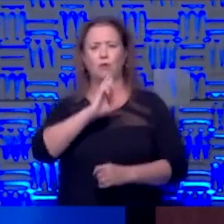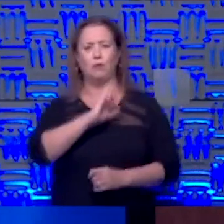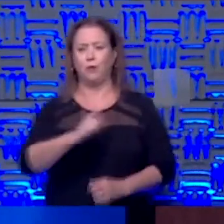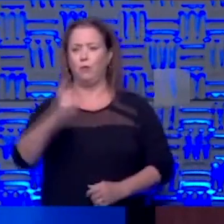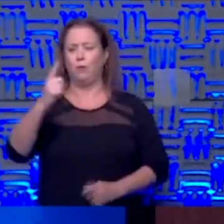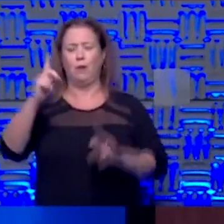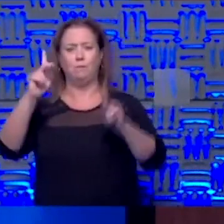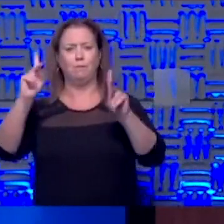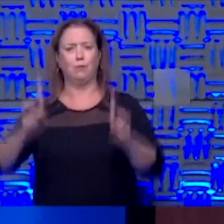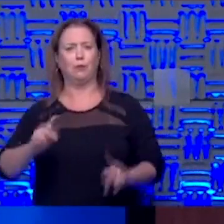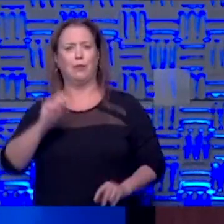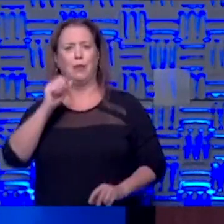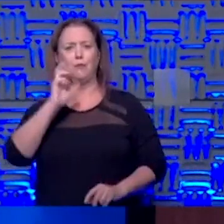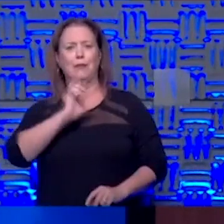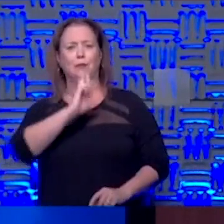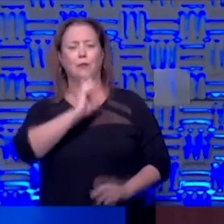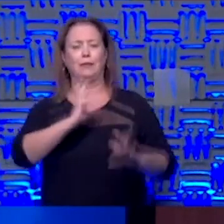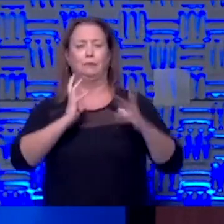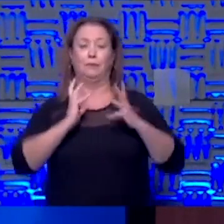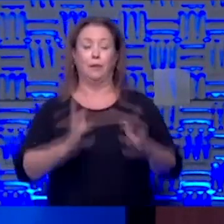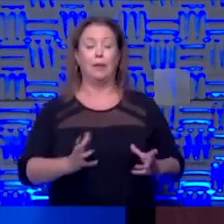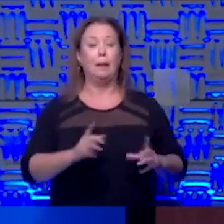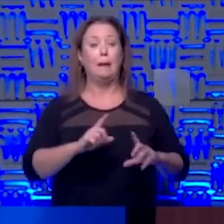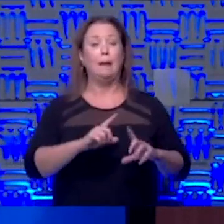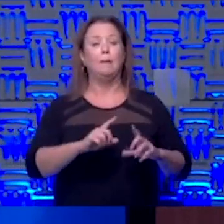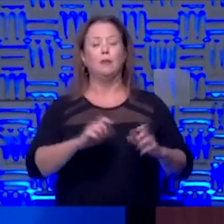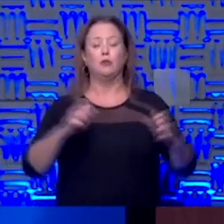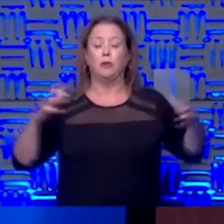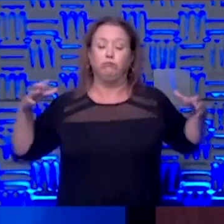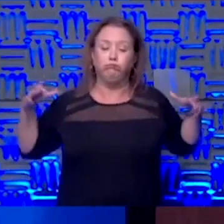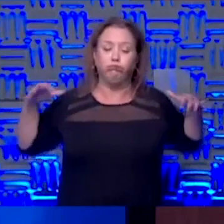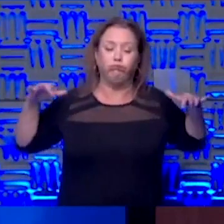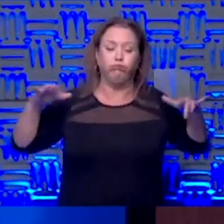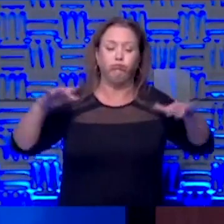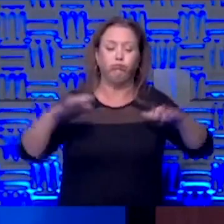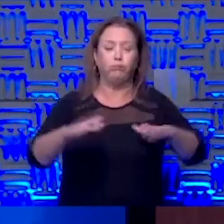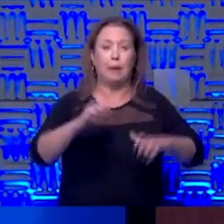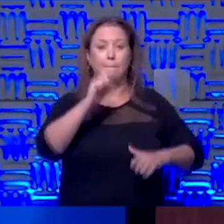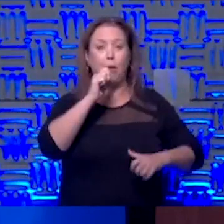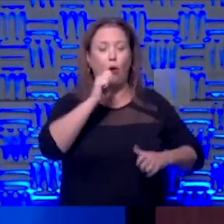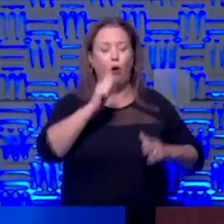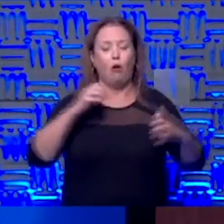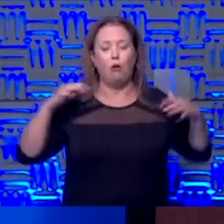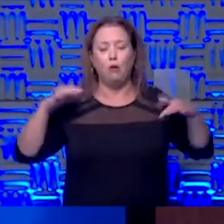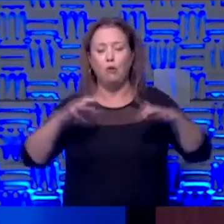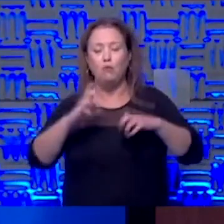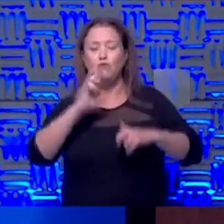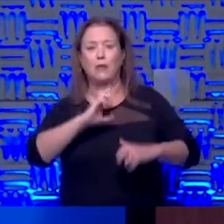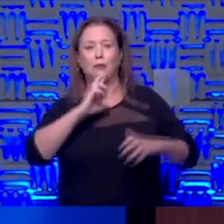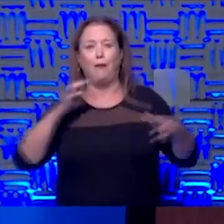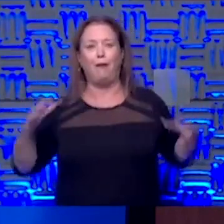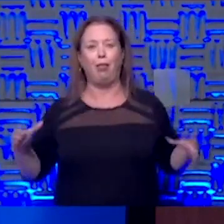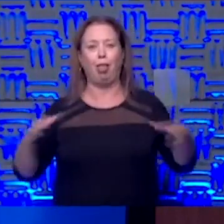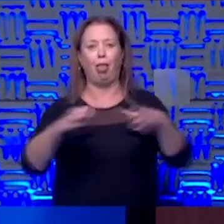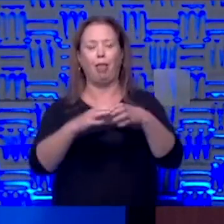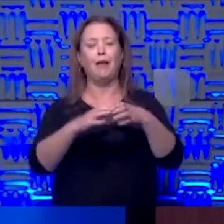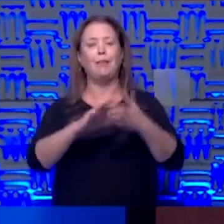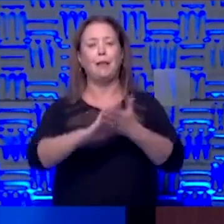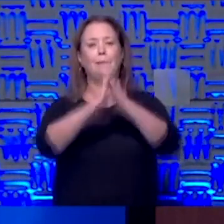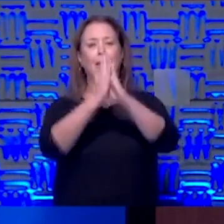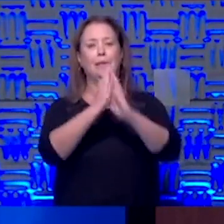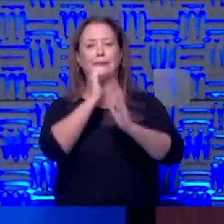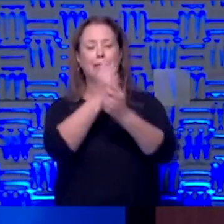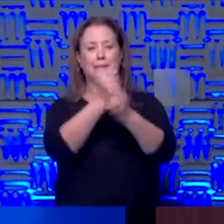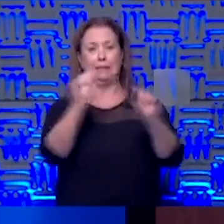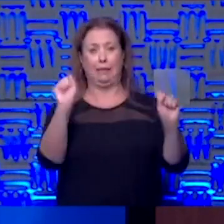that's not a problem. It's when you get a lot of people in the restaurant and people start getting crowded around each other that it begins to get unsafe. And